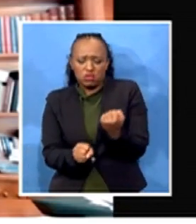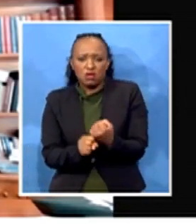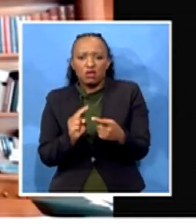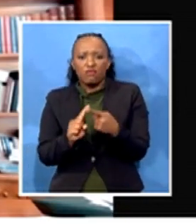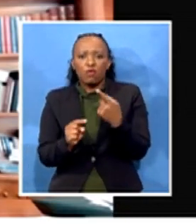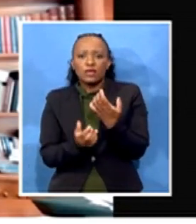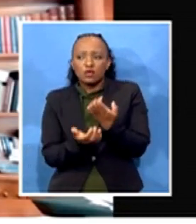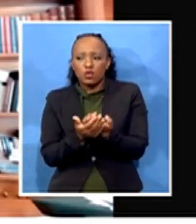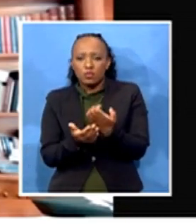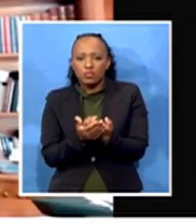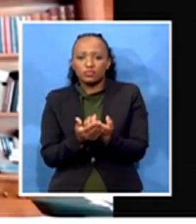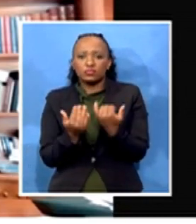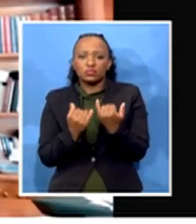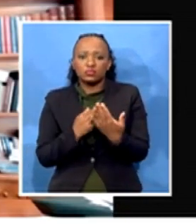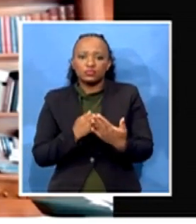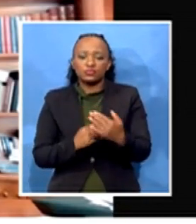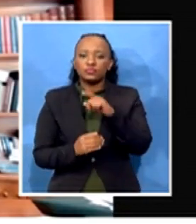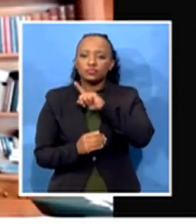the taxi industry is.